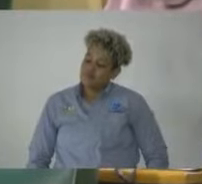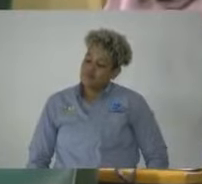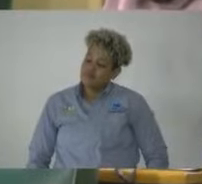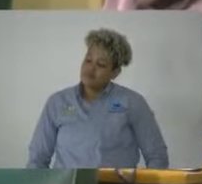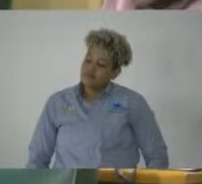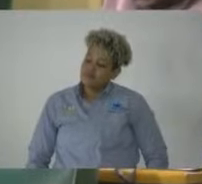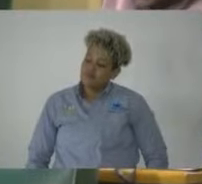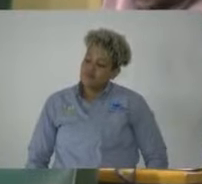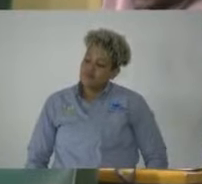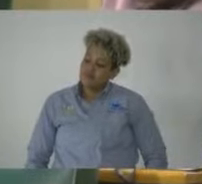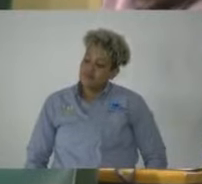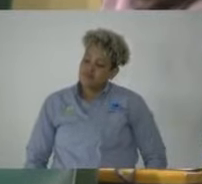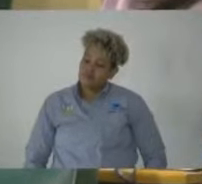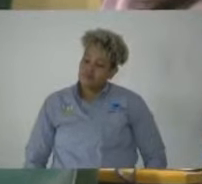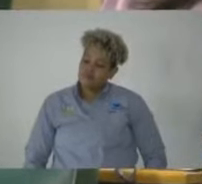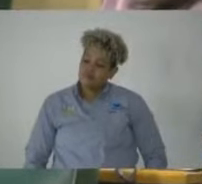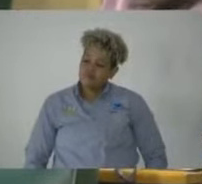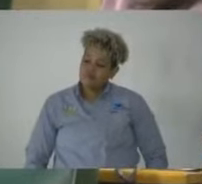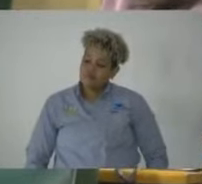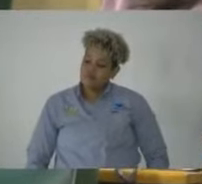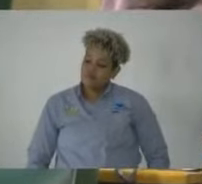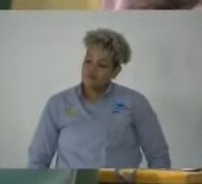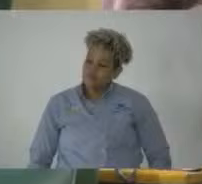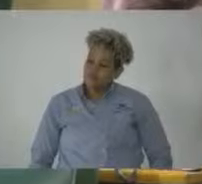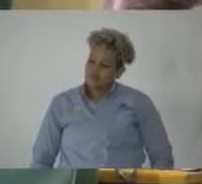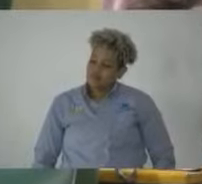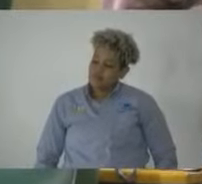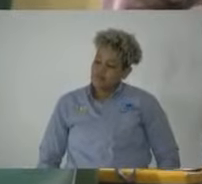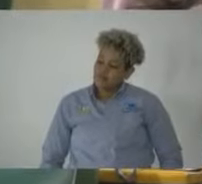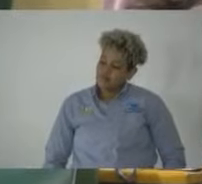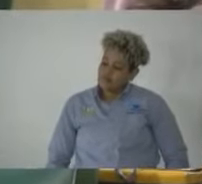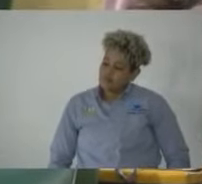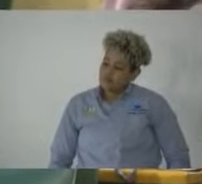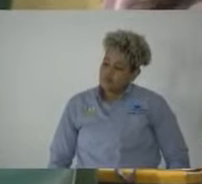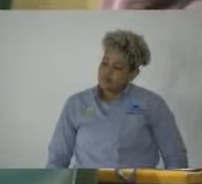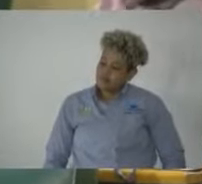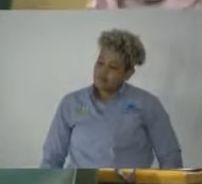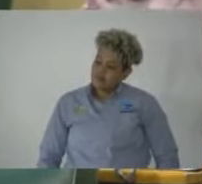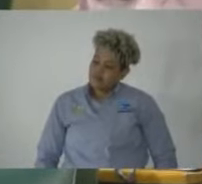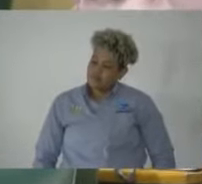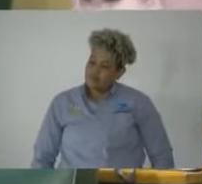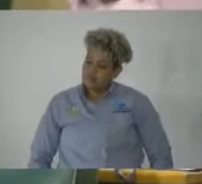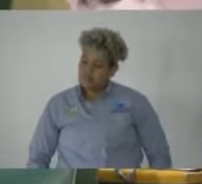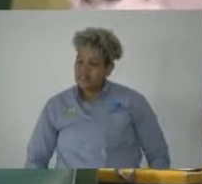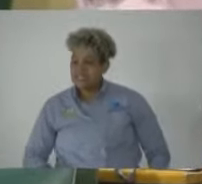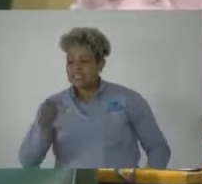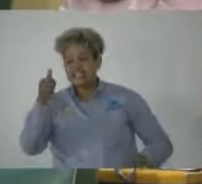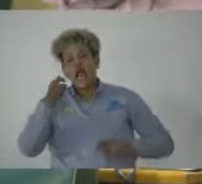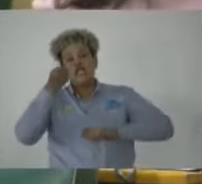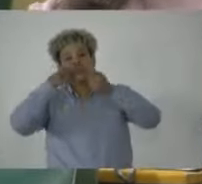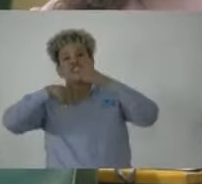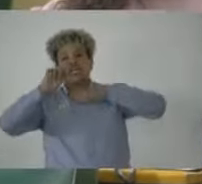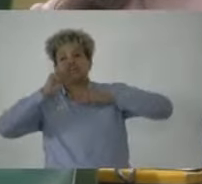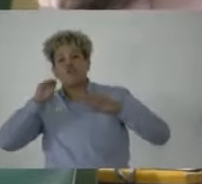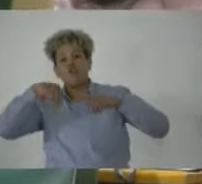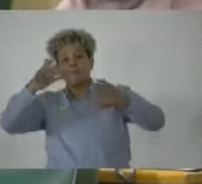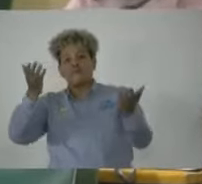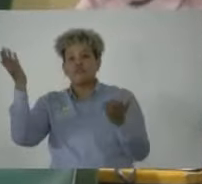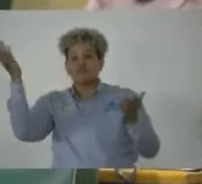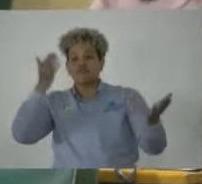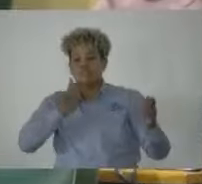just a slight change to the provision on importation of armored cars for the security